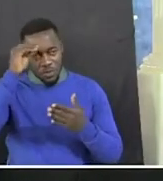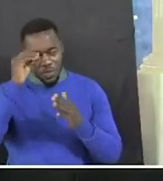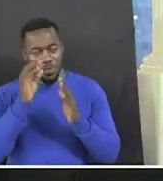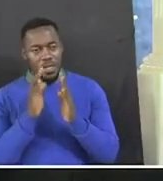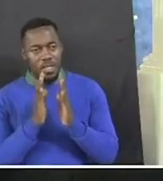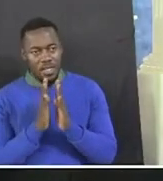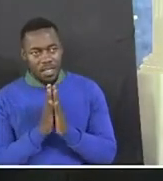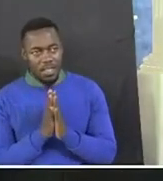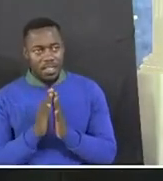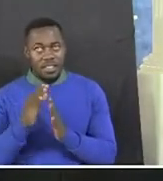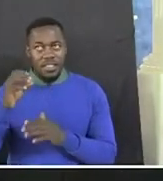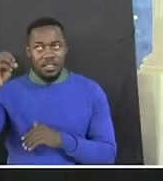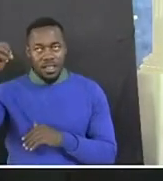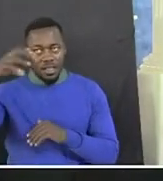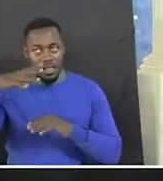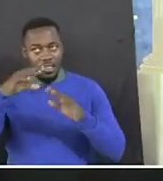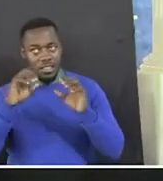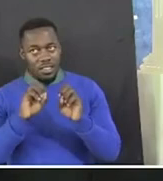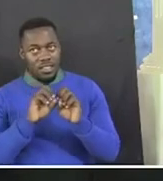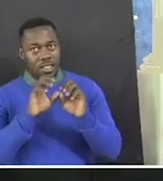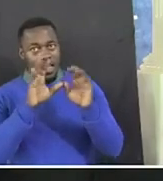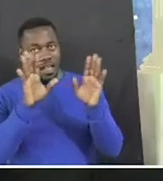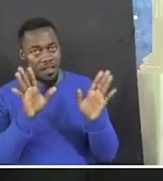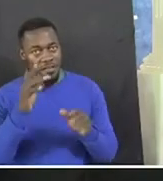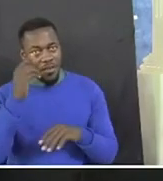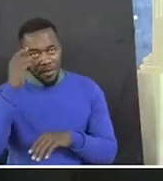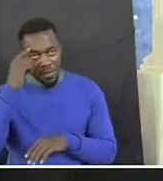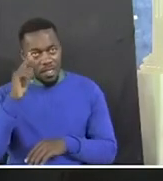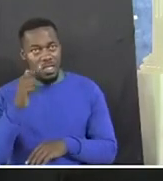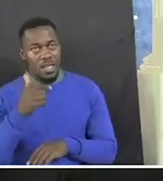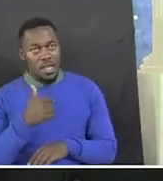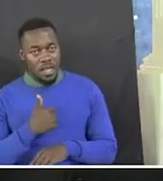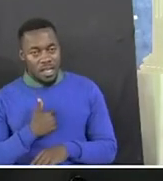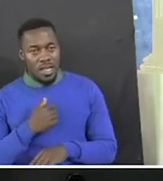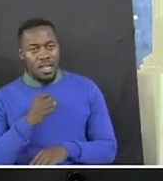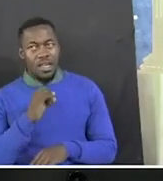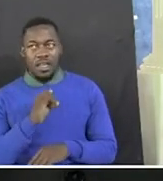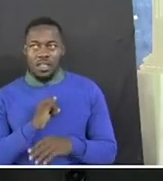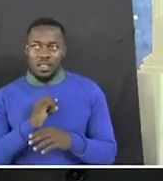pray the is Shine for